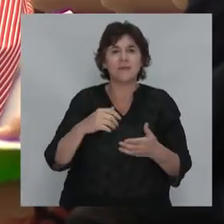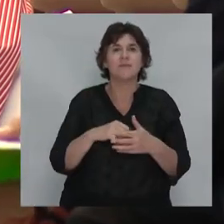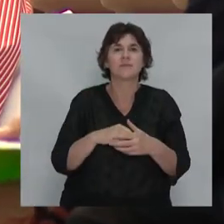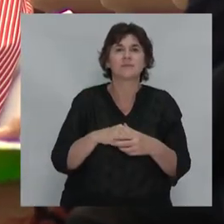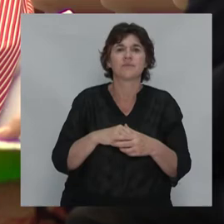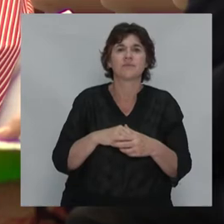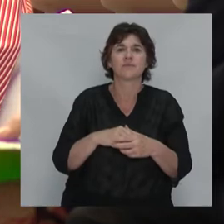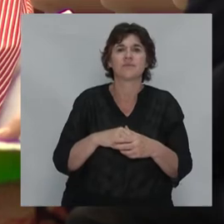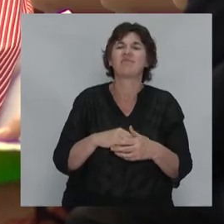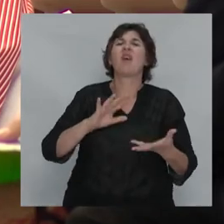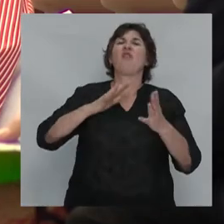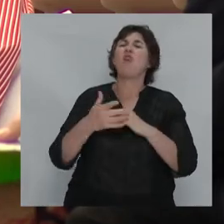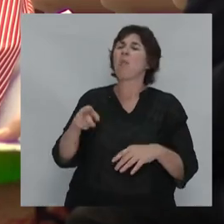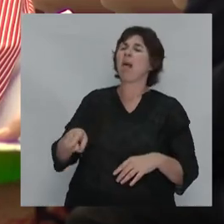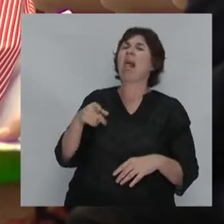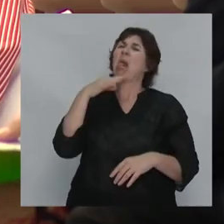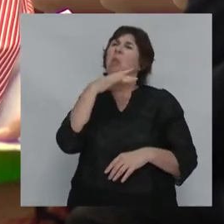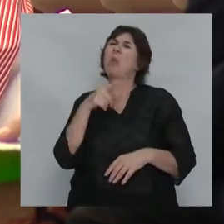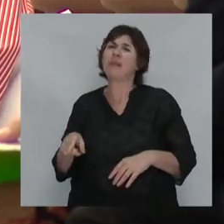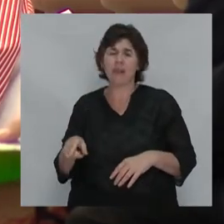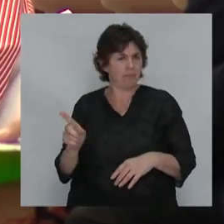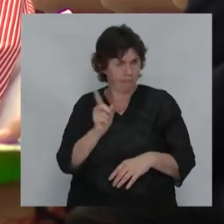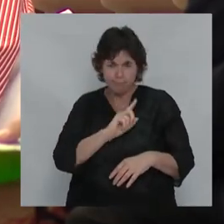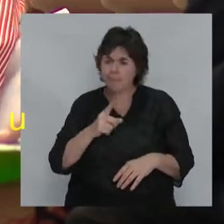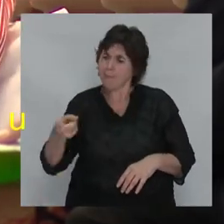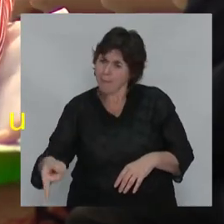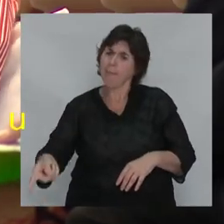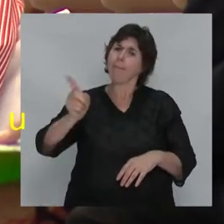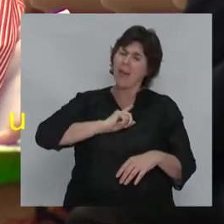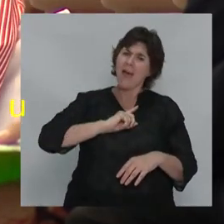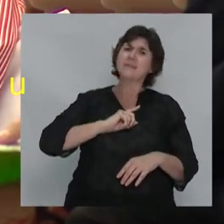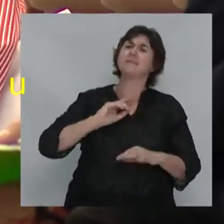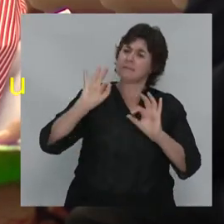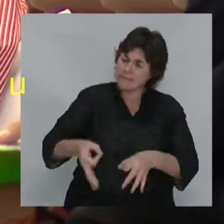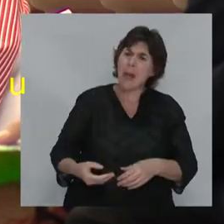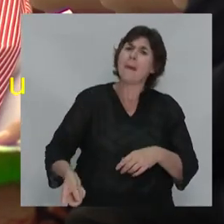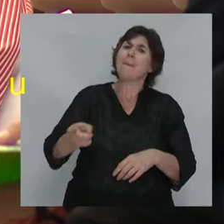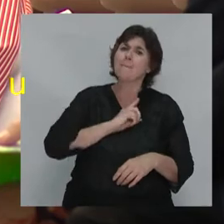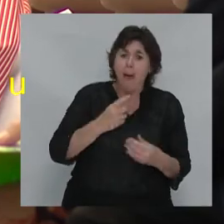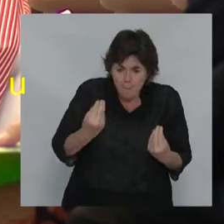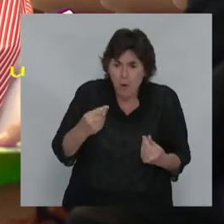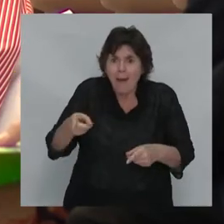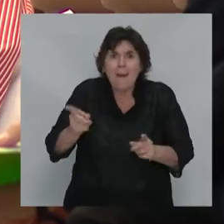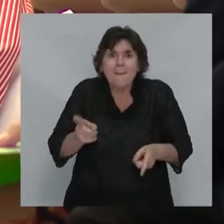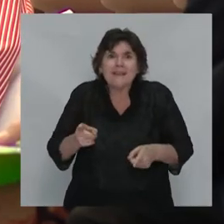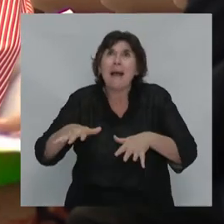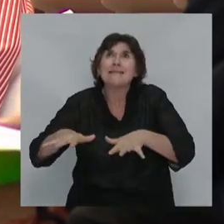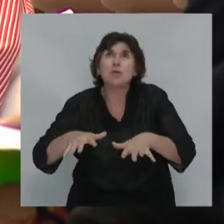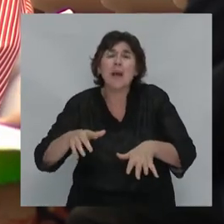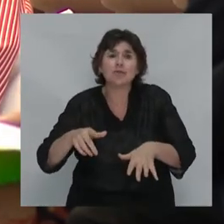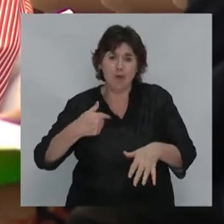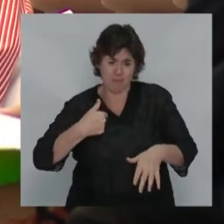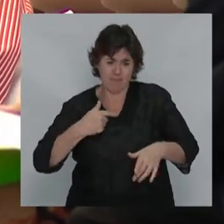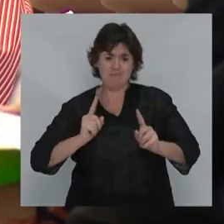educated than we are because they are living in it. And their reaction does not have to go that way, except for our own mistakes.